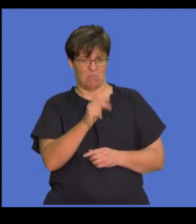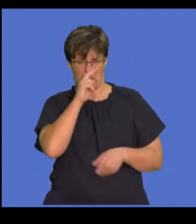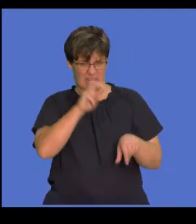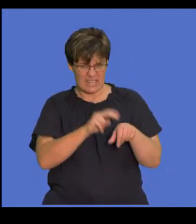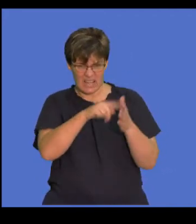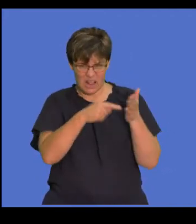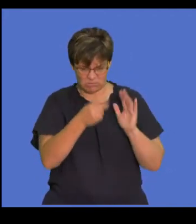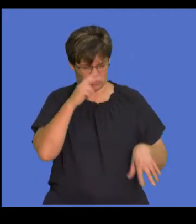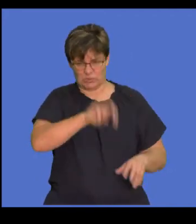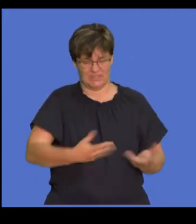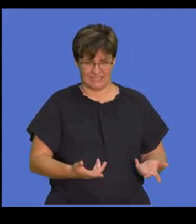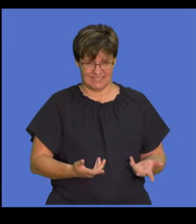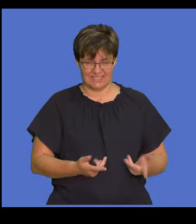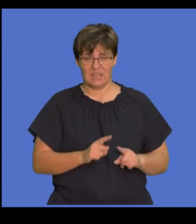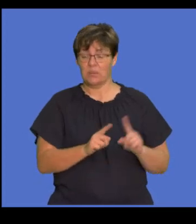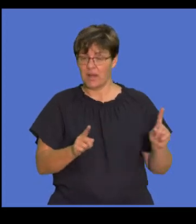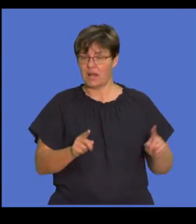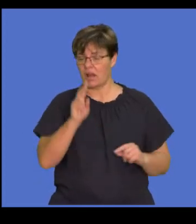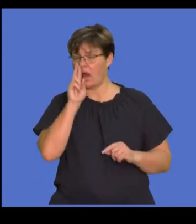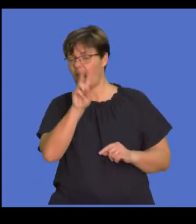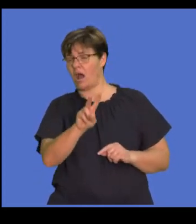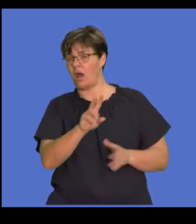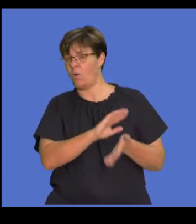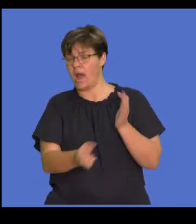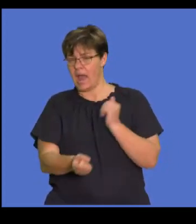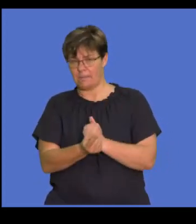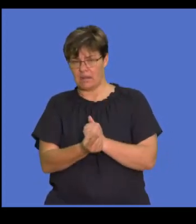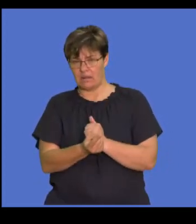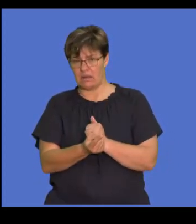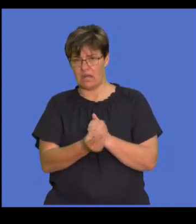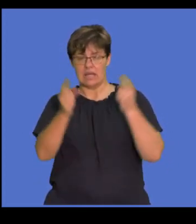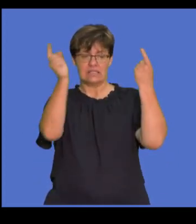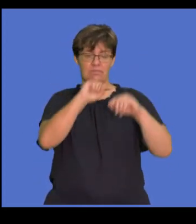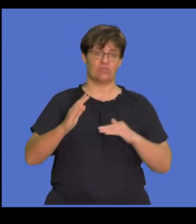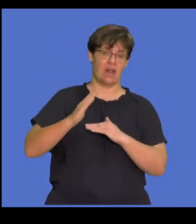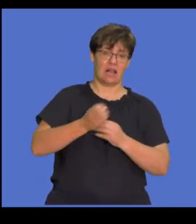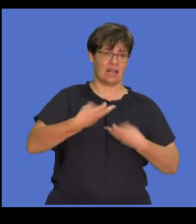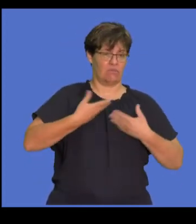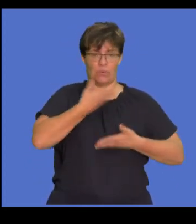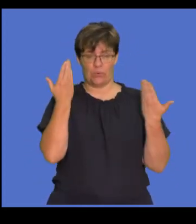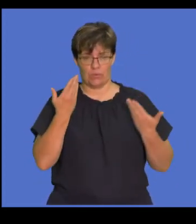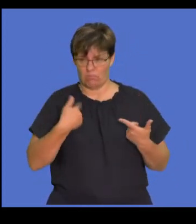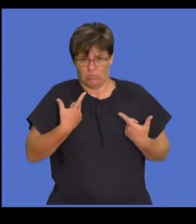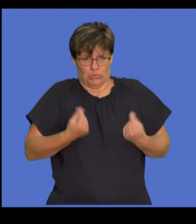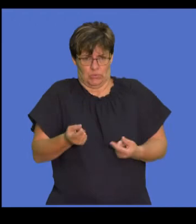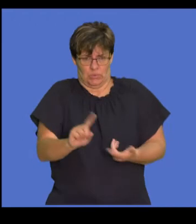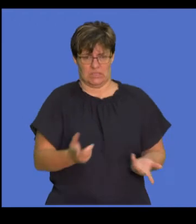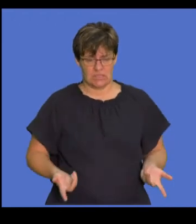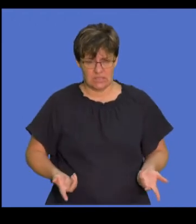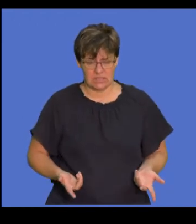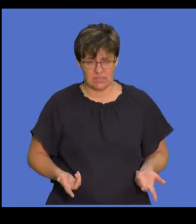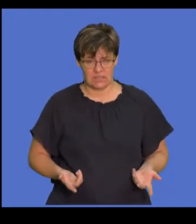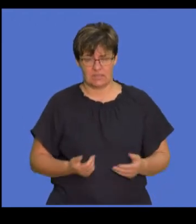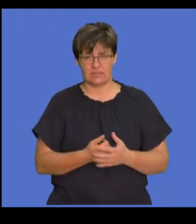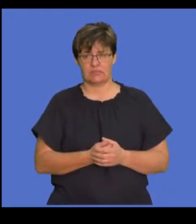we don't really need a calculator to do this, but we will look at what happens if we are not given special angles. What do we